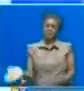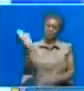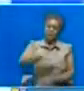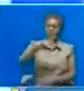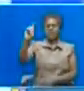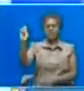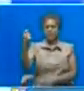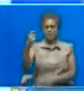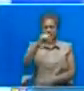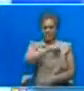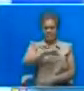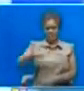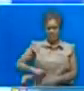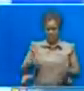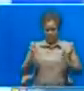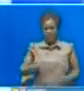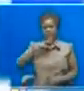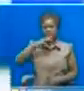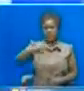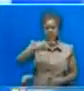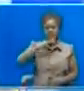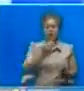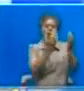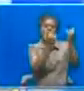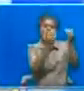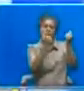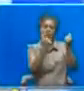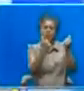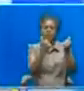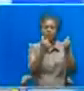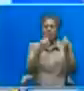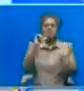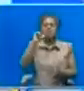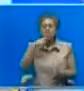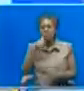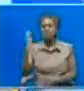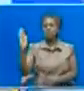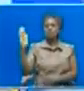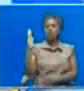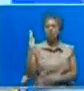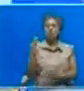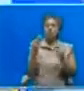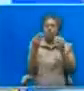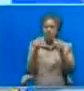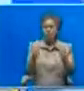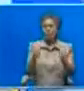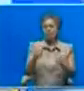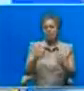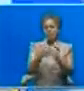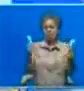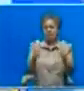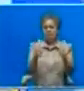to Kenya. Senate Speaker David Ekweathuro hopes that the impasse on the new security laws will be addressed soberly.